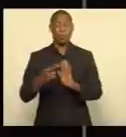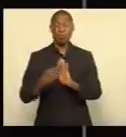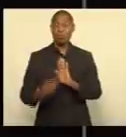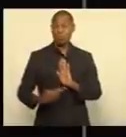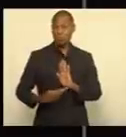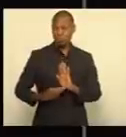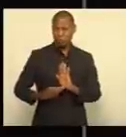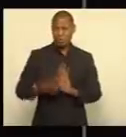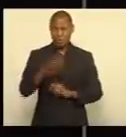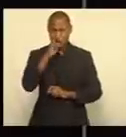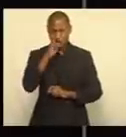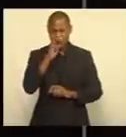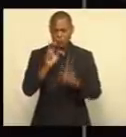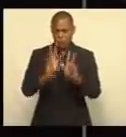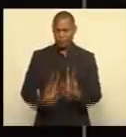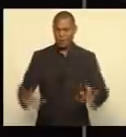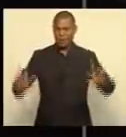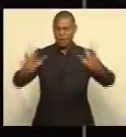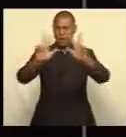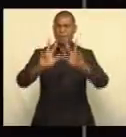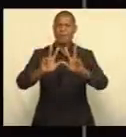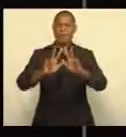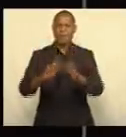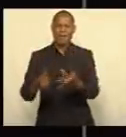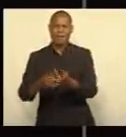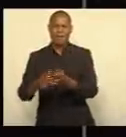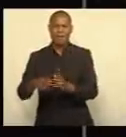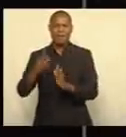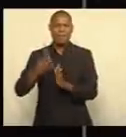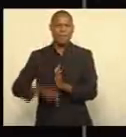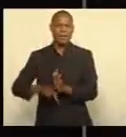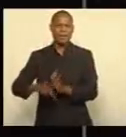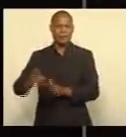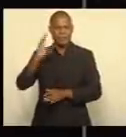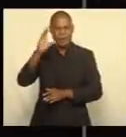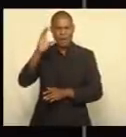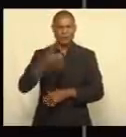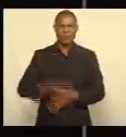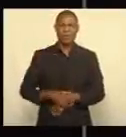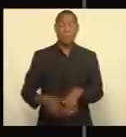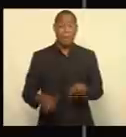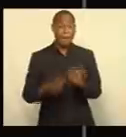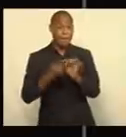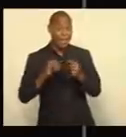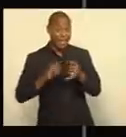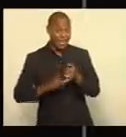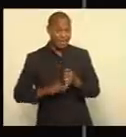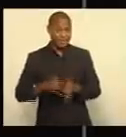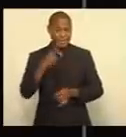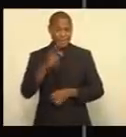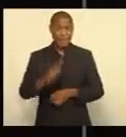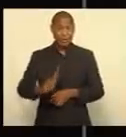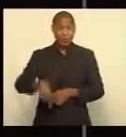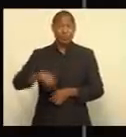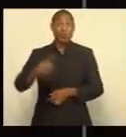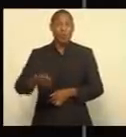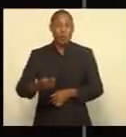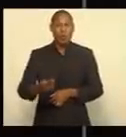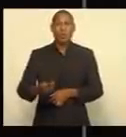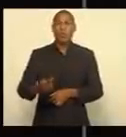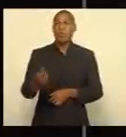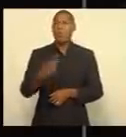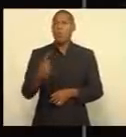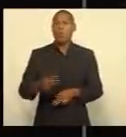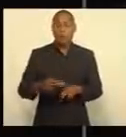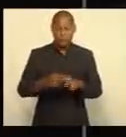for Viti Levu and other parts of the country. Permanent Secretary for Health Dr. James Fong says from tomorrow only funeral gatherings will be